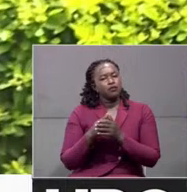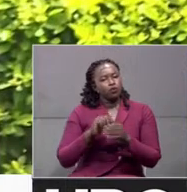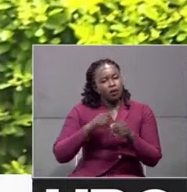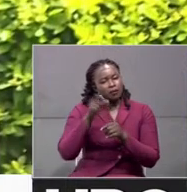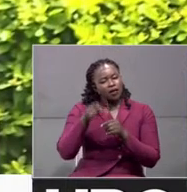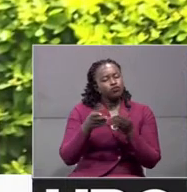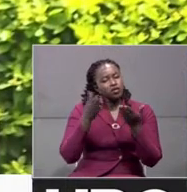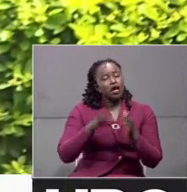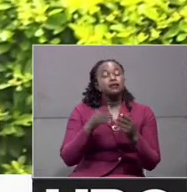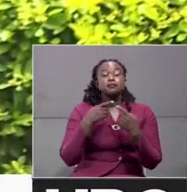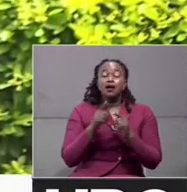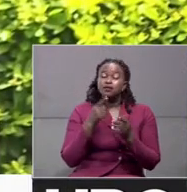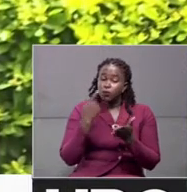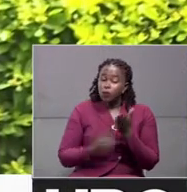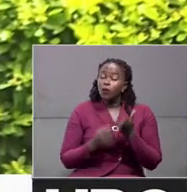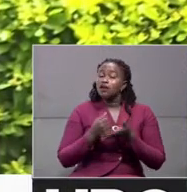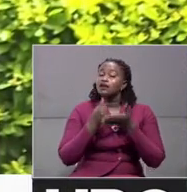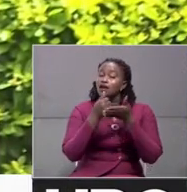ikina yamba